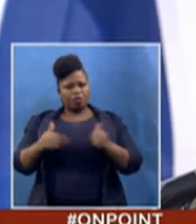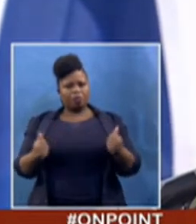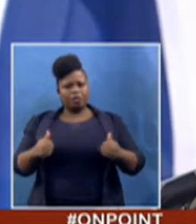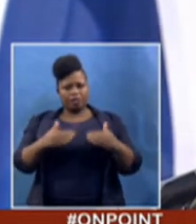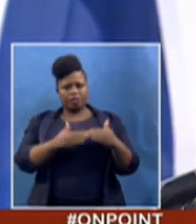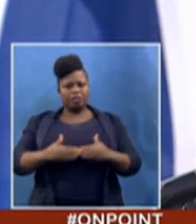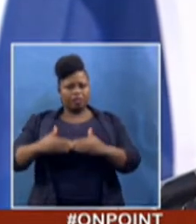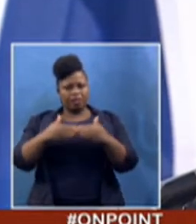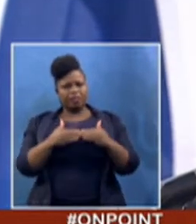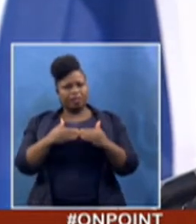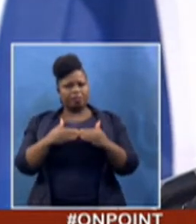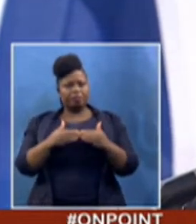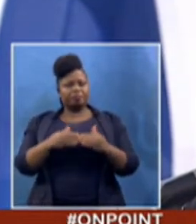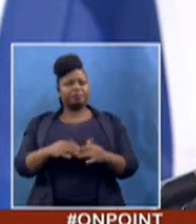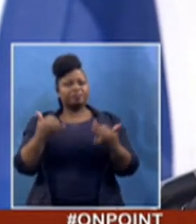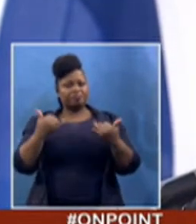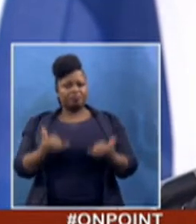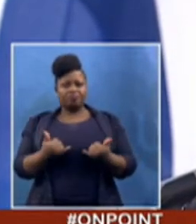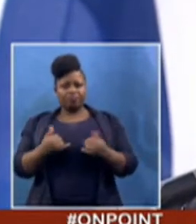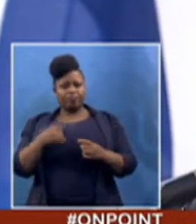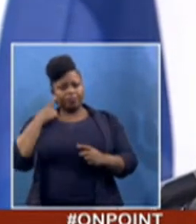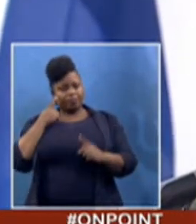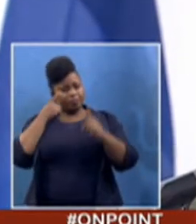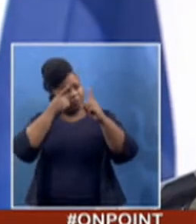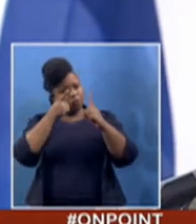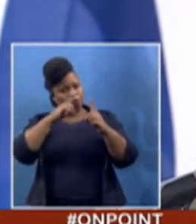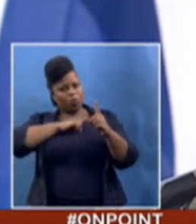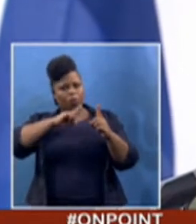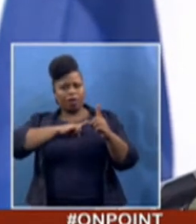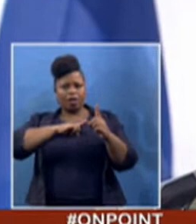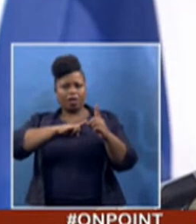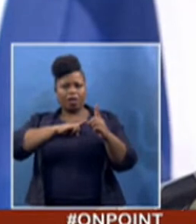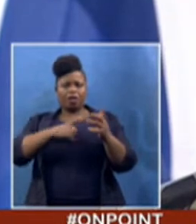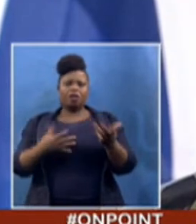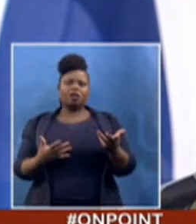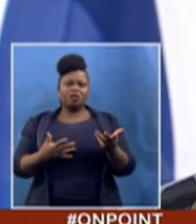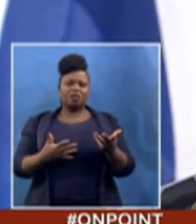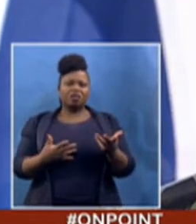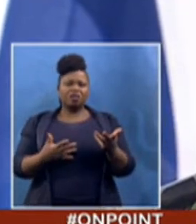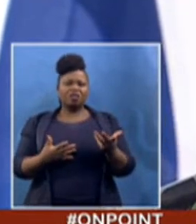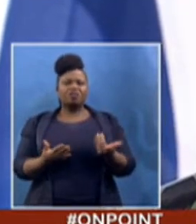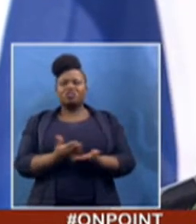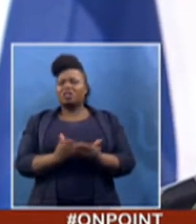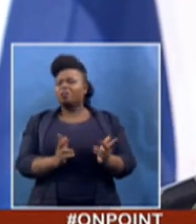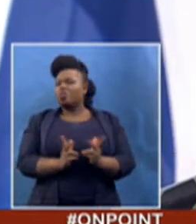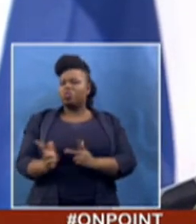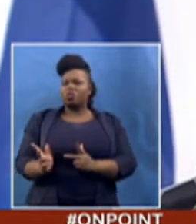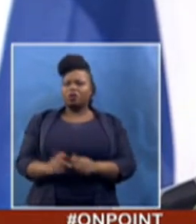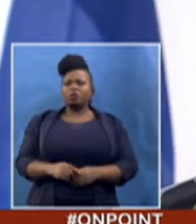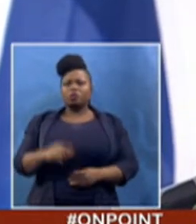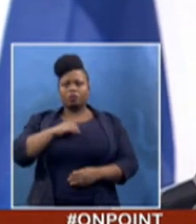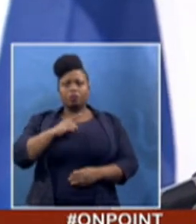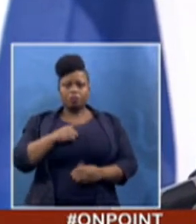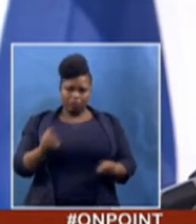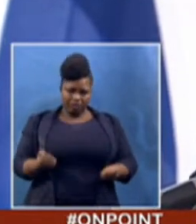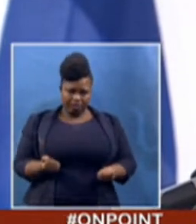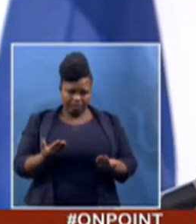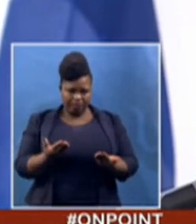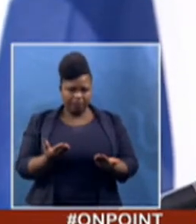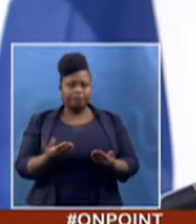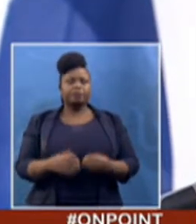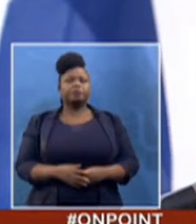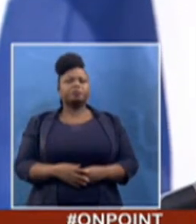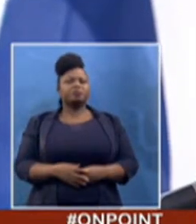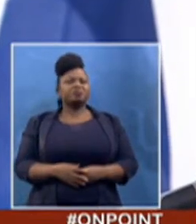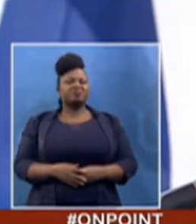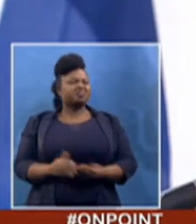being undermined because those tasked with service delivery do